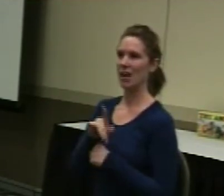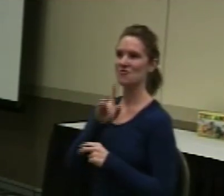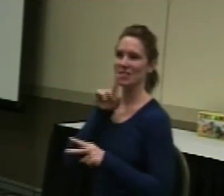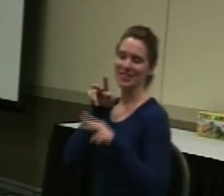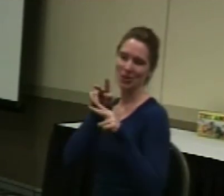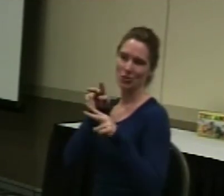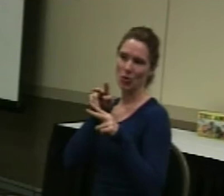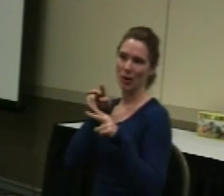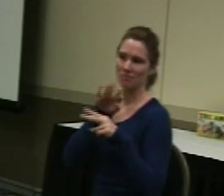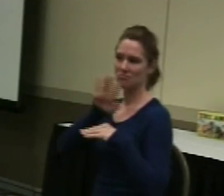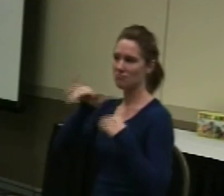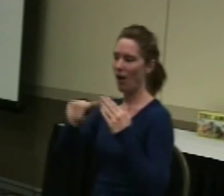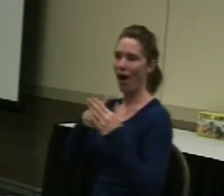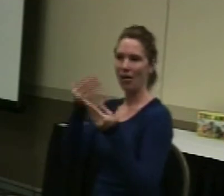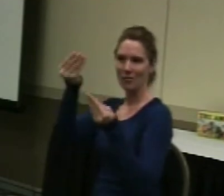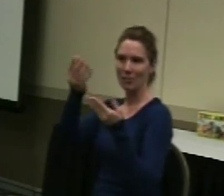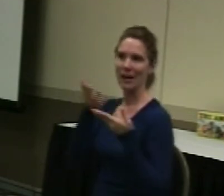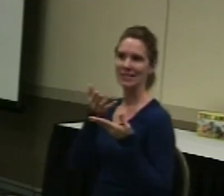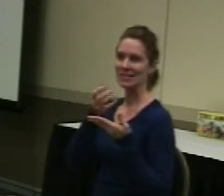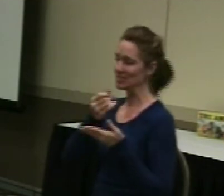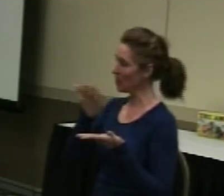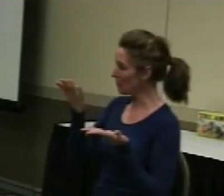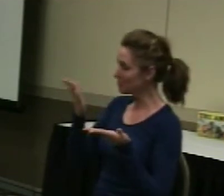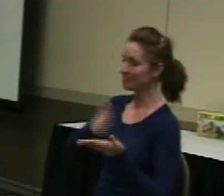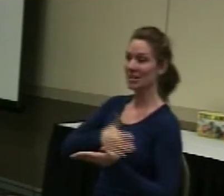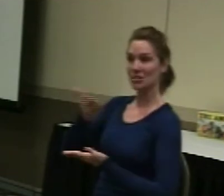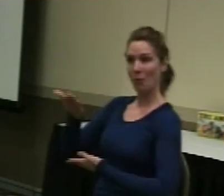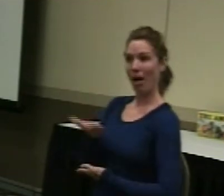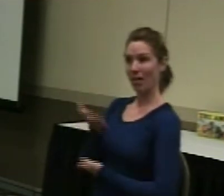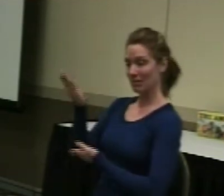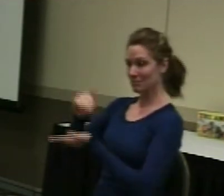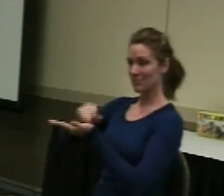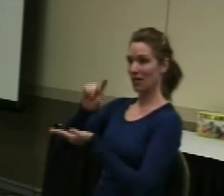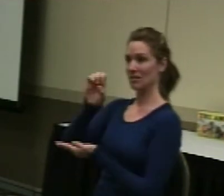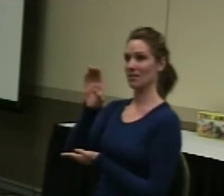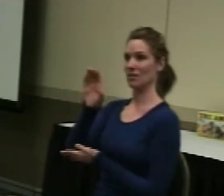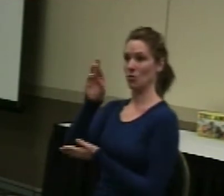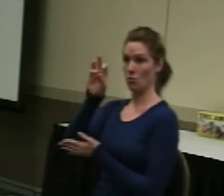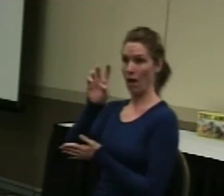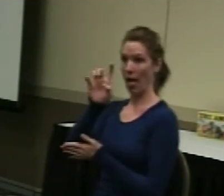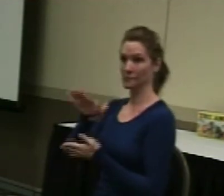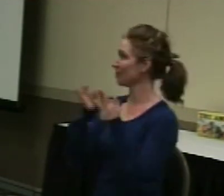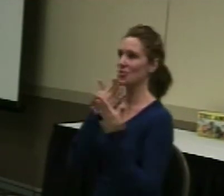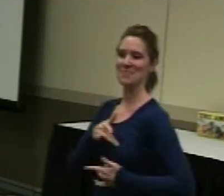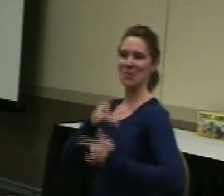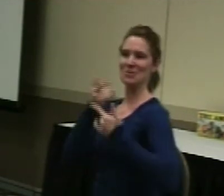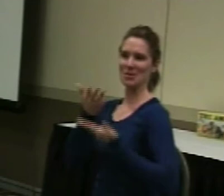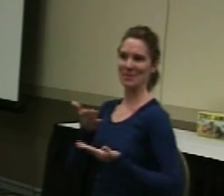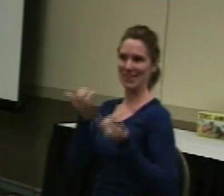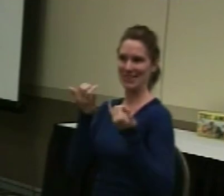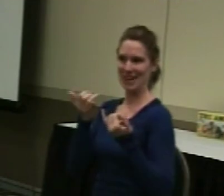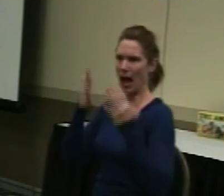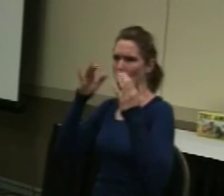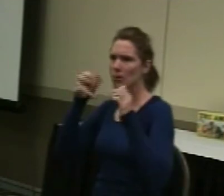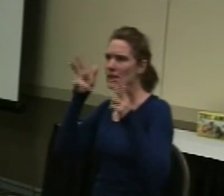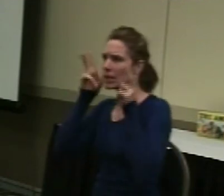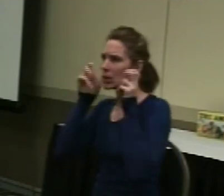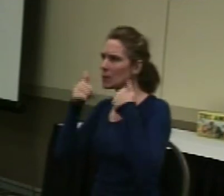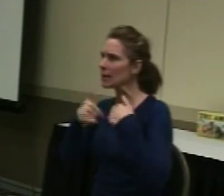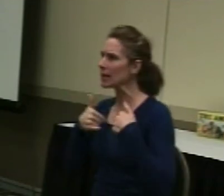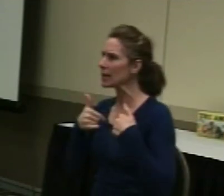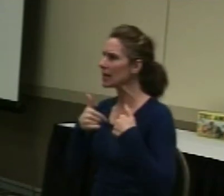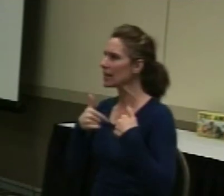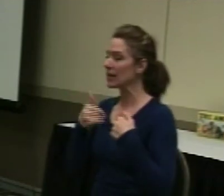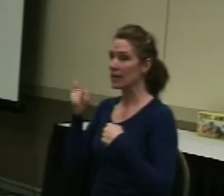Dr. Paula. Thank you, Sherry, and I'm delighted to be here. I hope you can hear me.